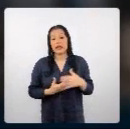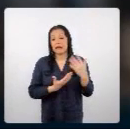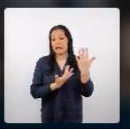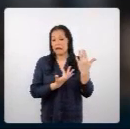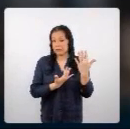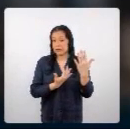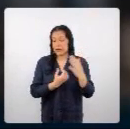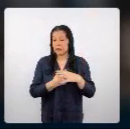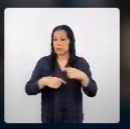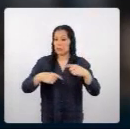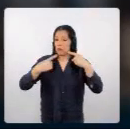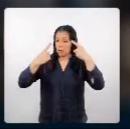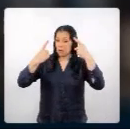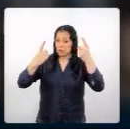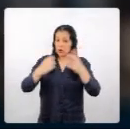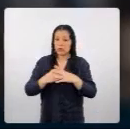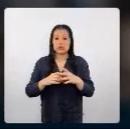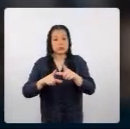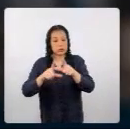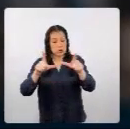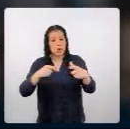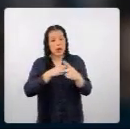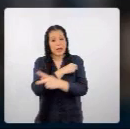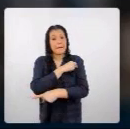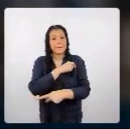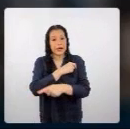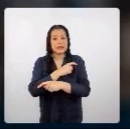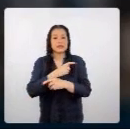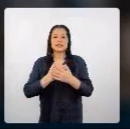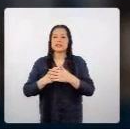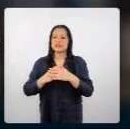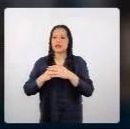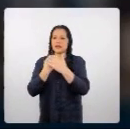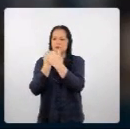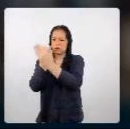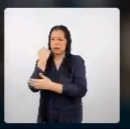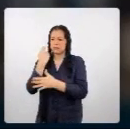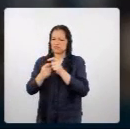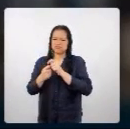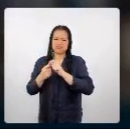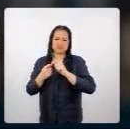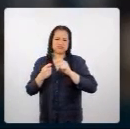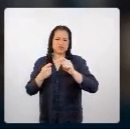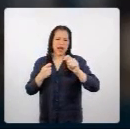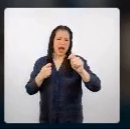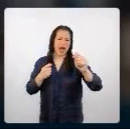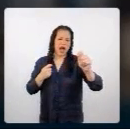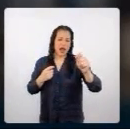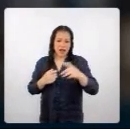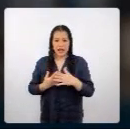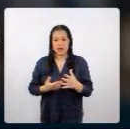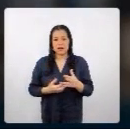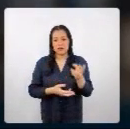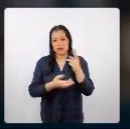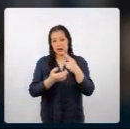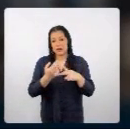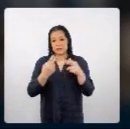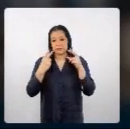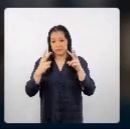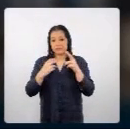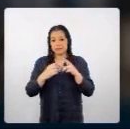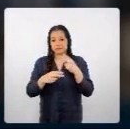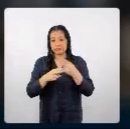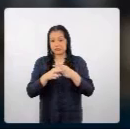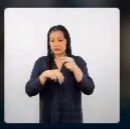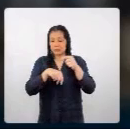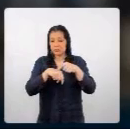expect more popularity among long-haul destinations to come in shortly, because